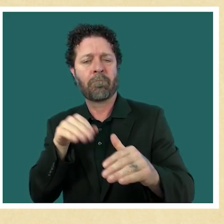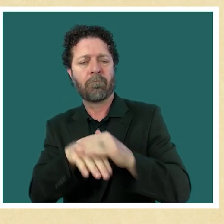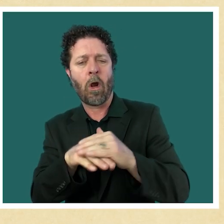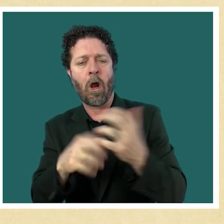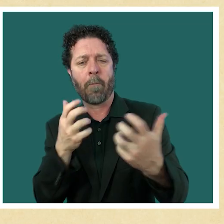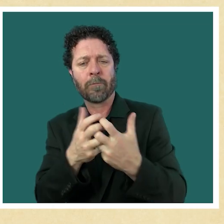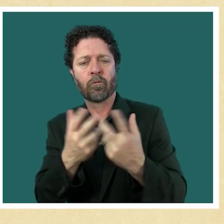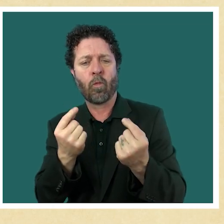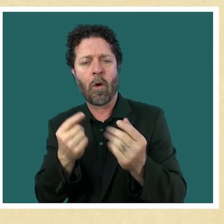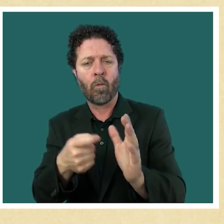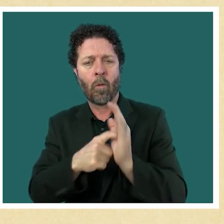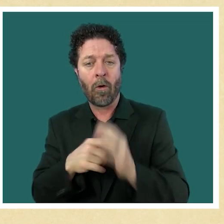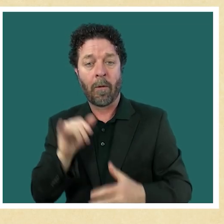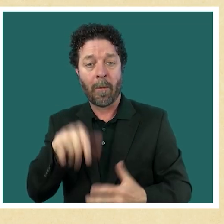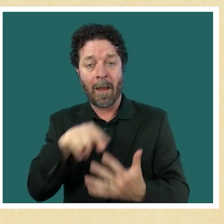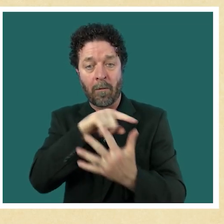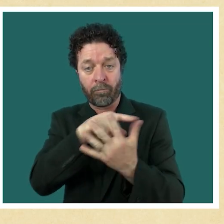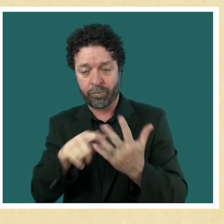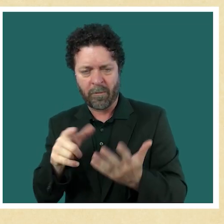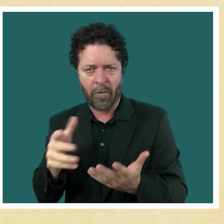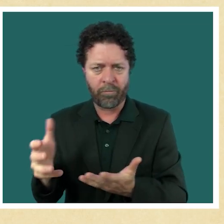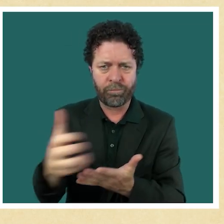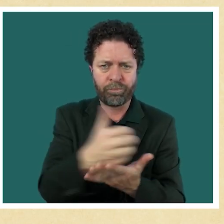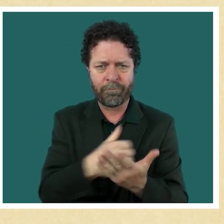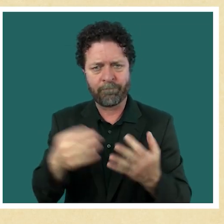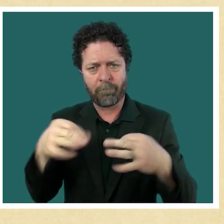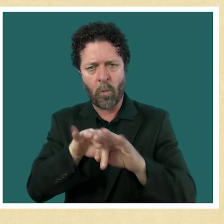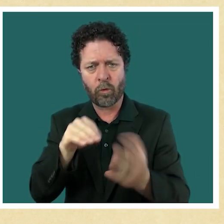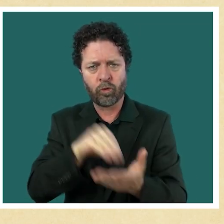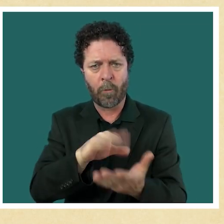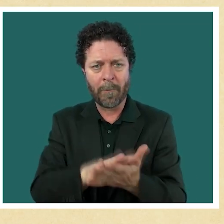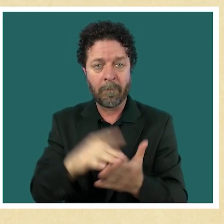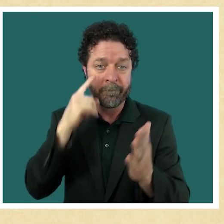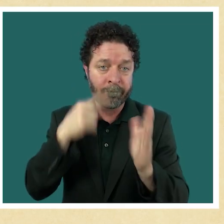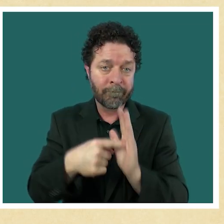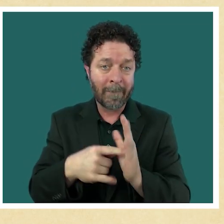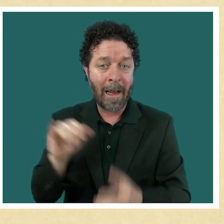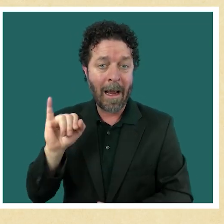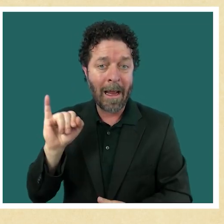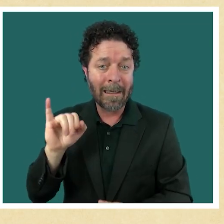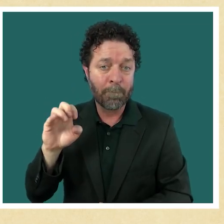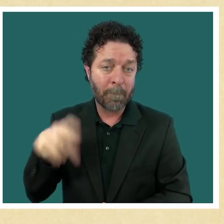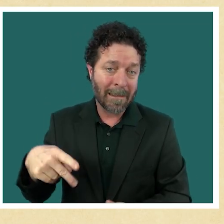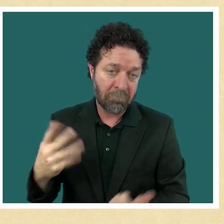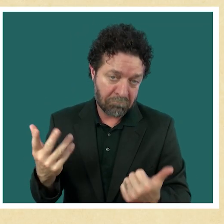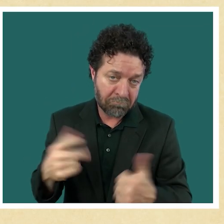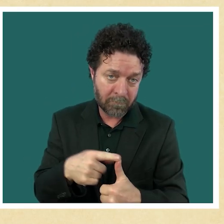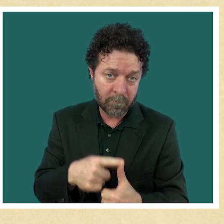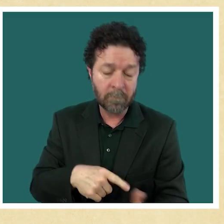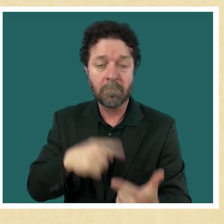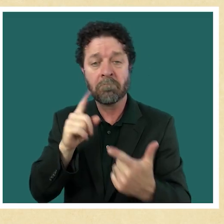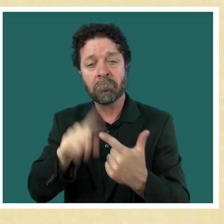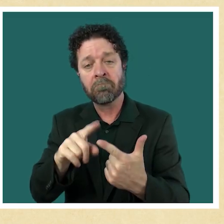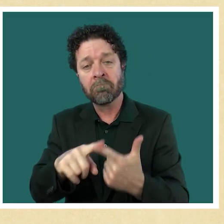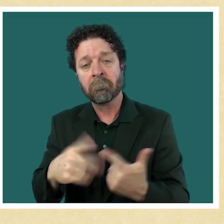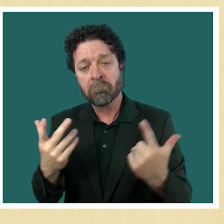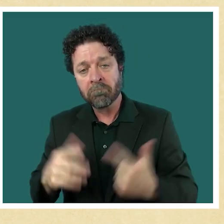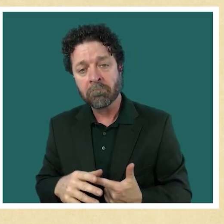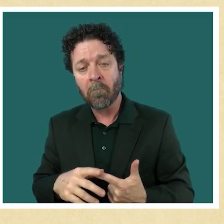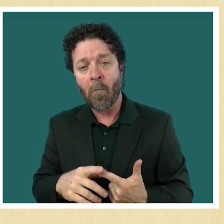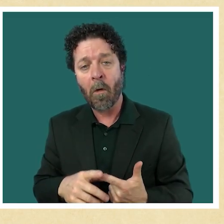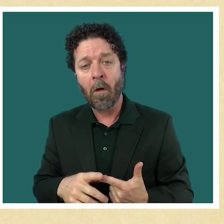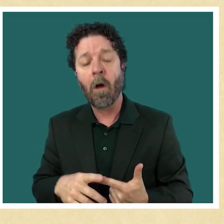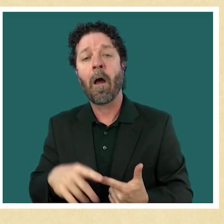accommodations requested. Gather any other relevant documentation, like previous individualized education programs,